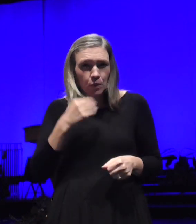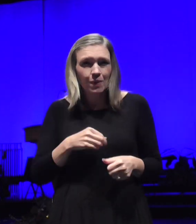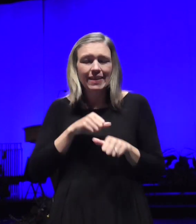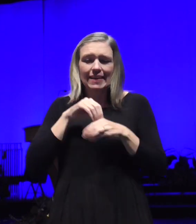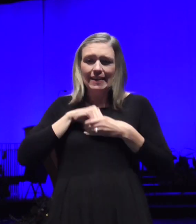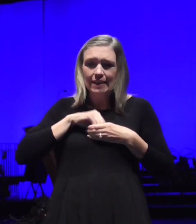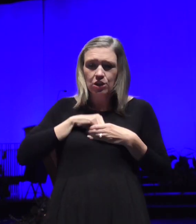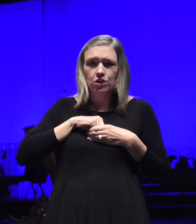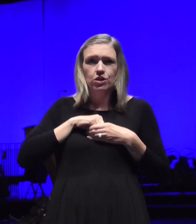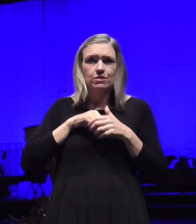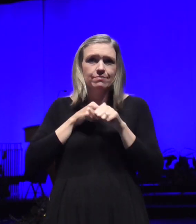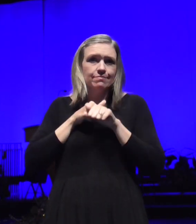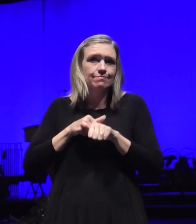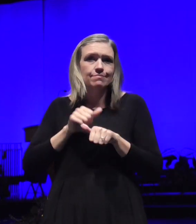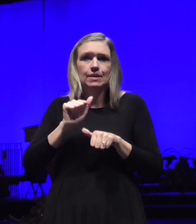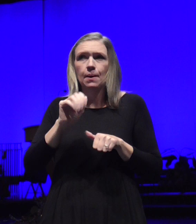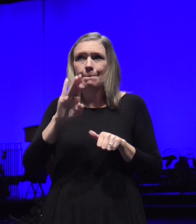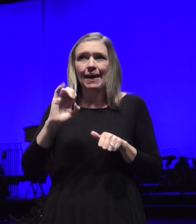Inner abiding love.